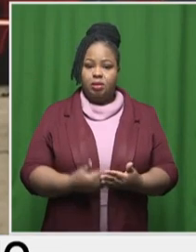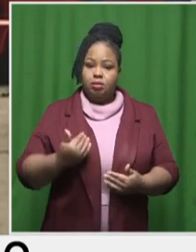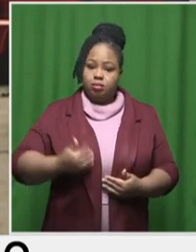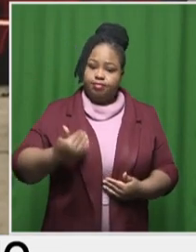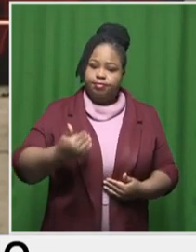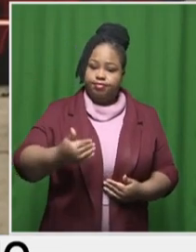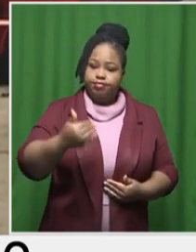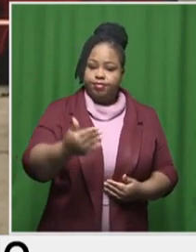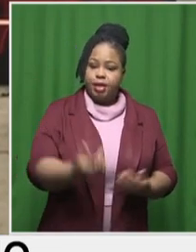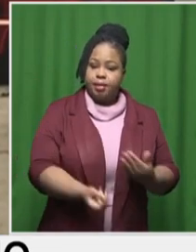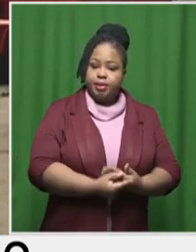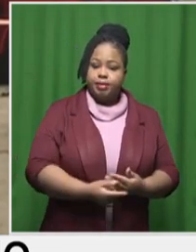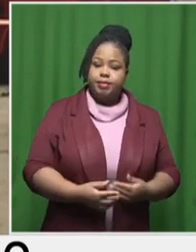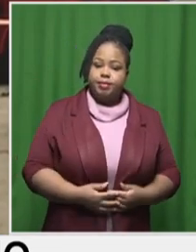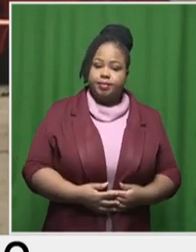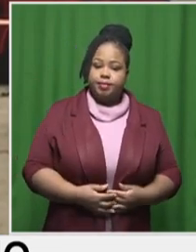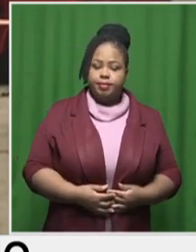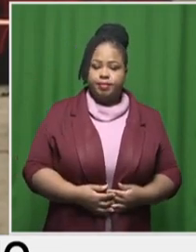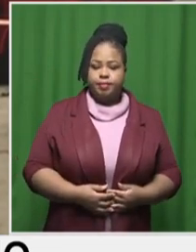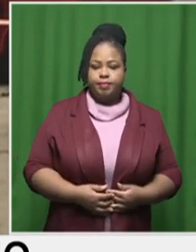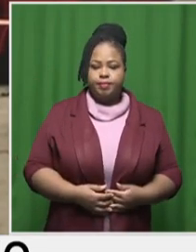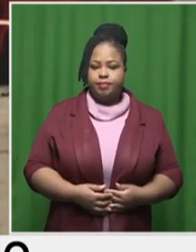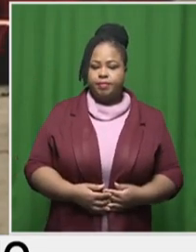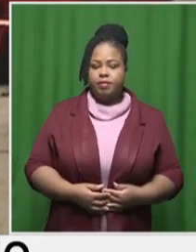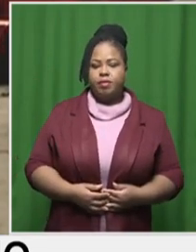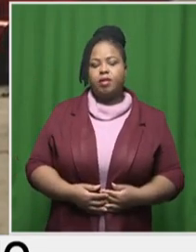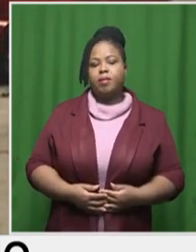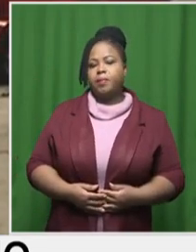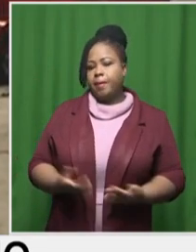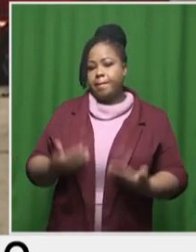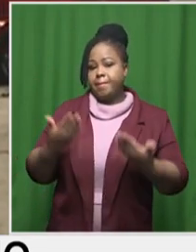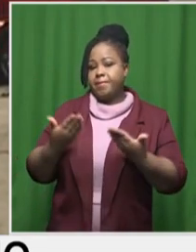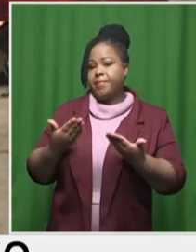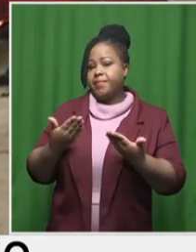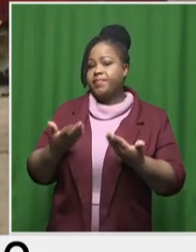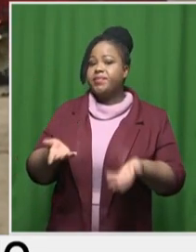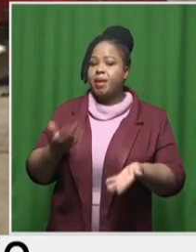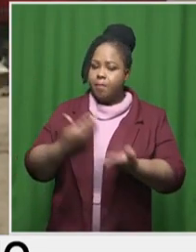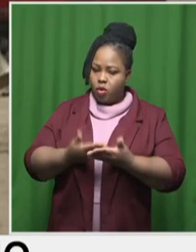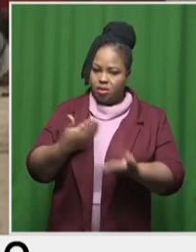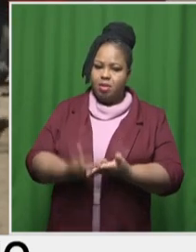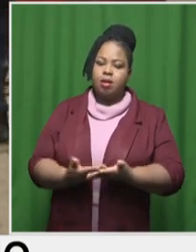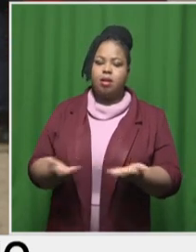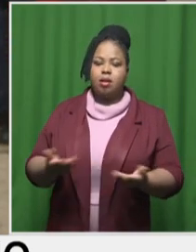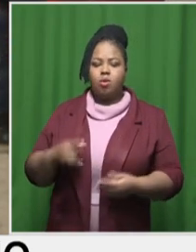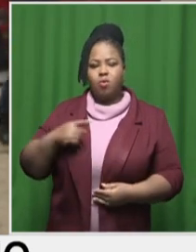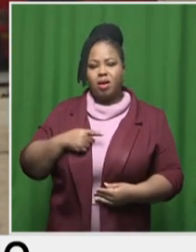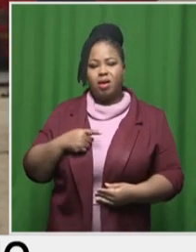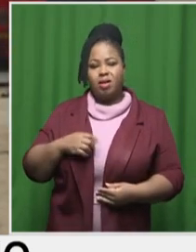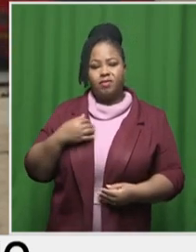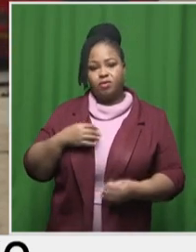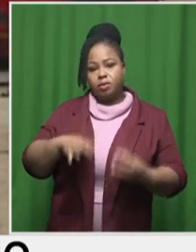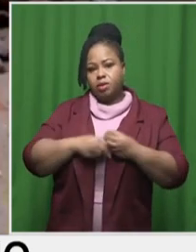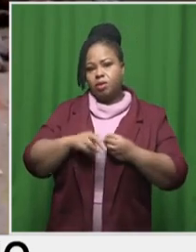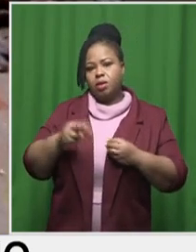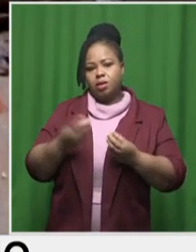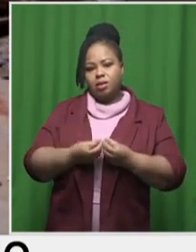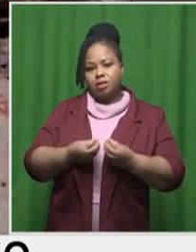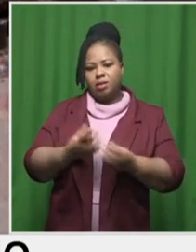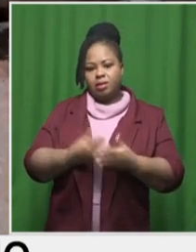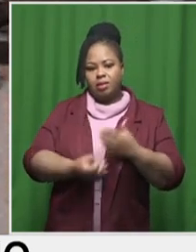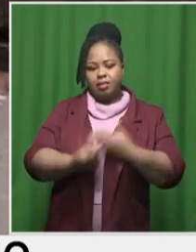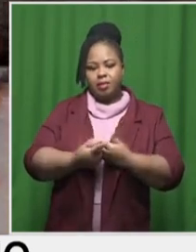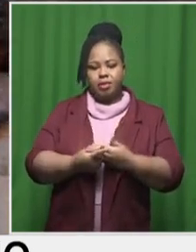regular occurrence? We are not immune to that. If I have to add to the list of things that are happening, I want to add